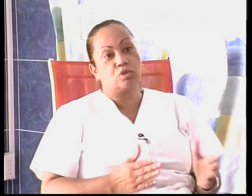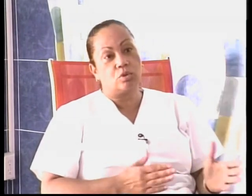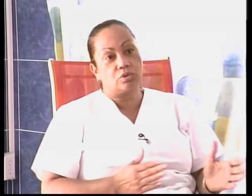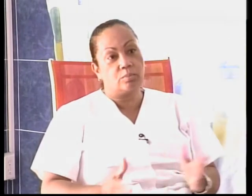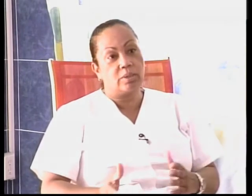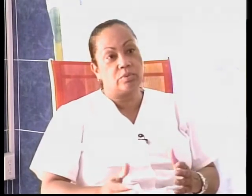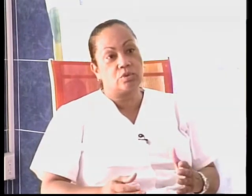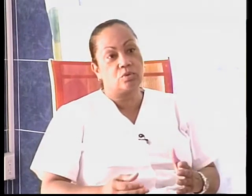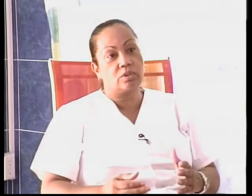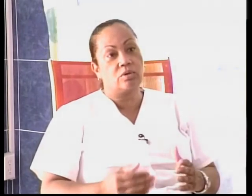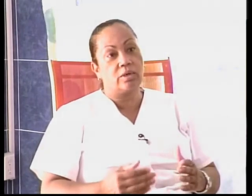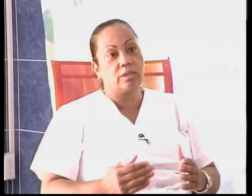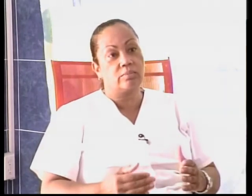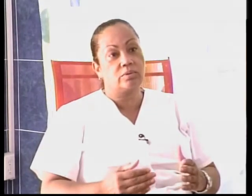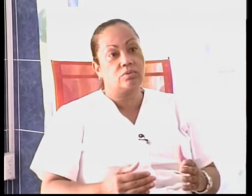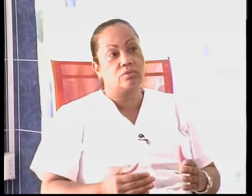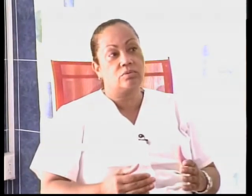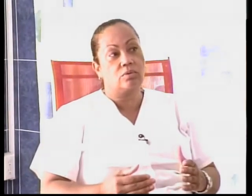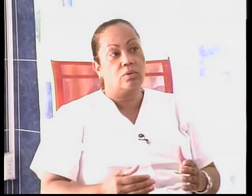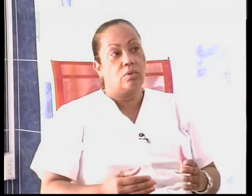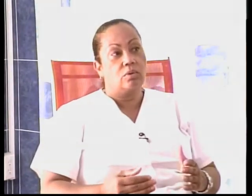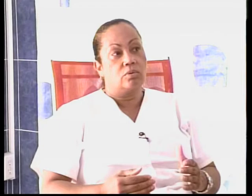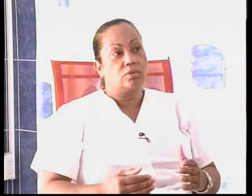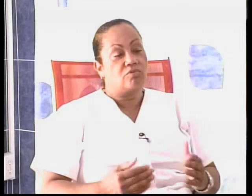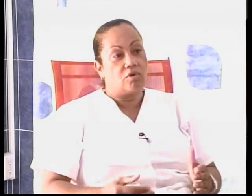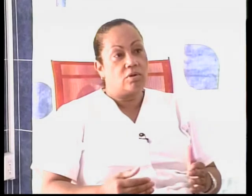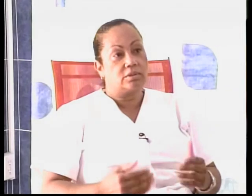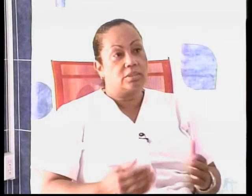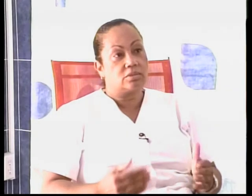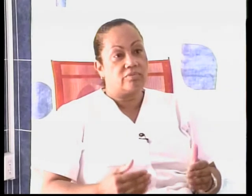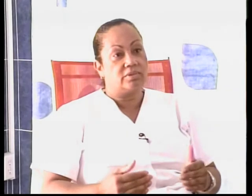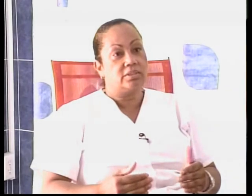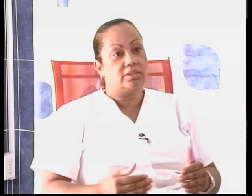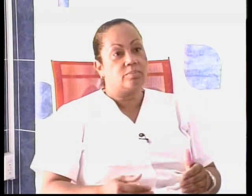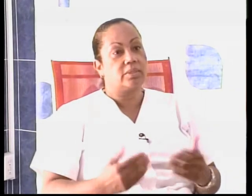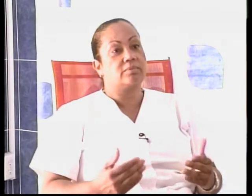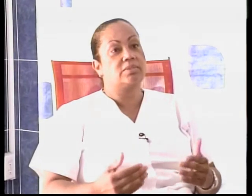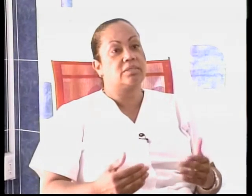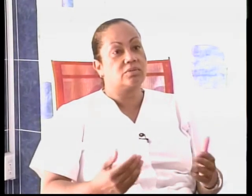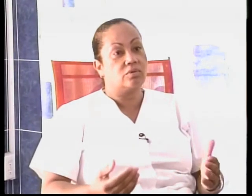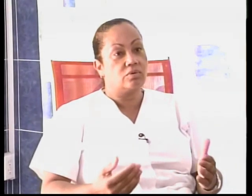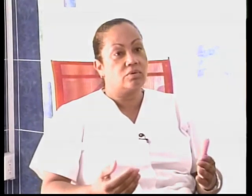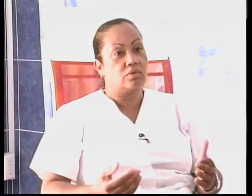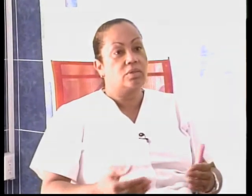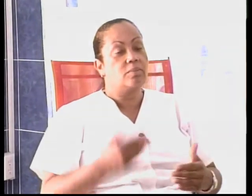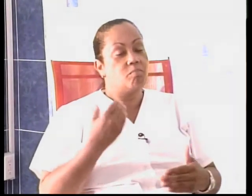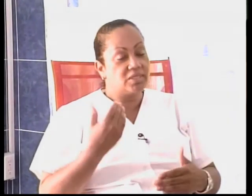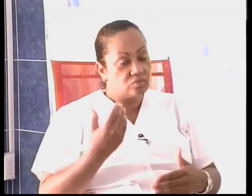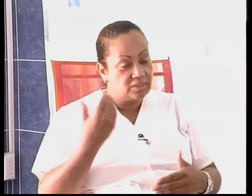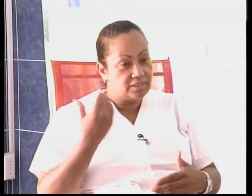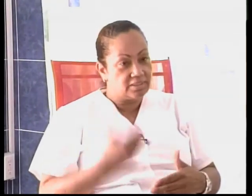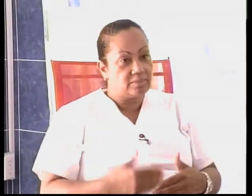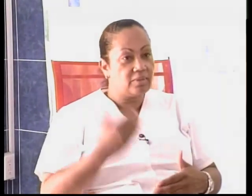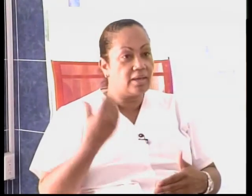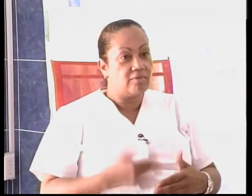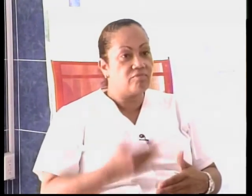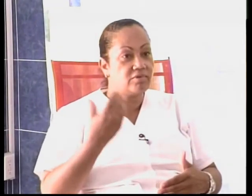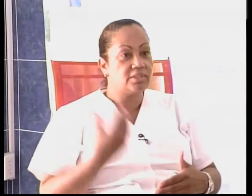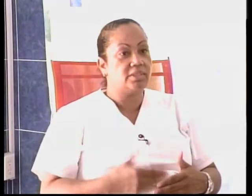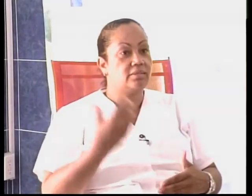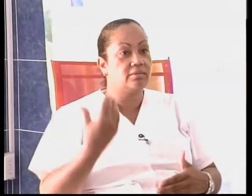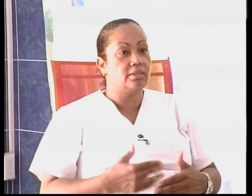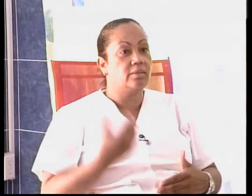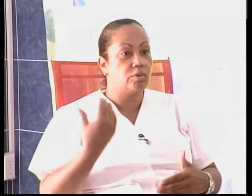have short-term memory, so they're not able to fall, dust off their knees, pick up themselves and go. They must do the same thing